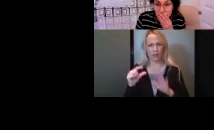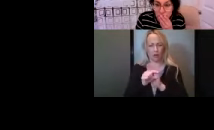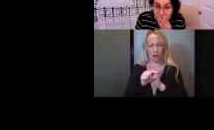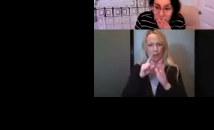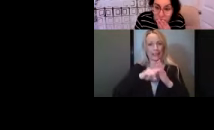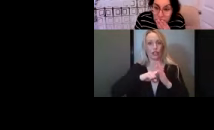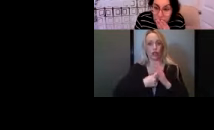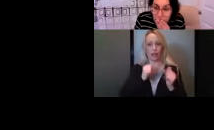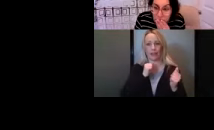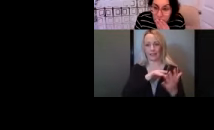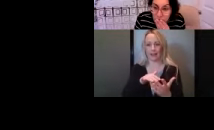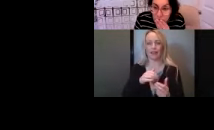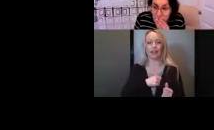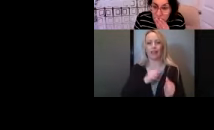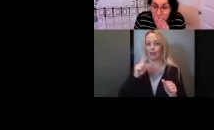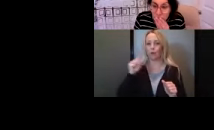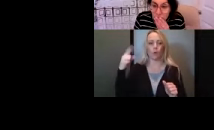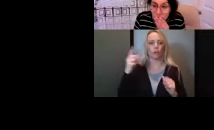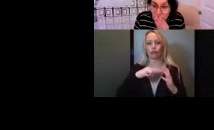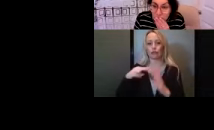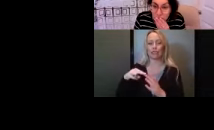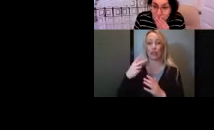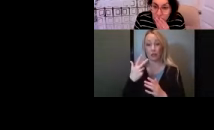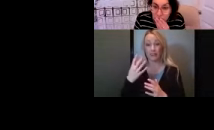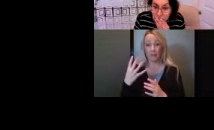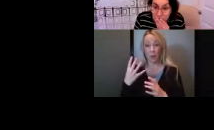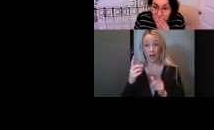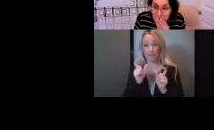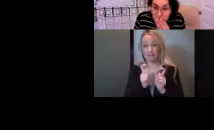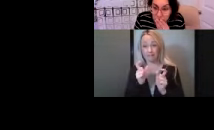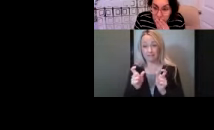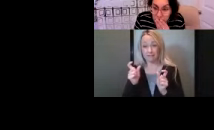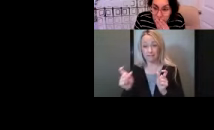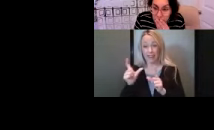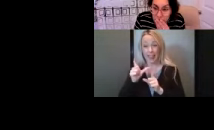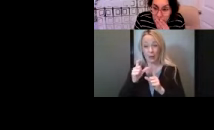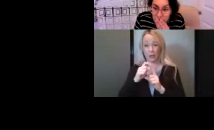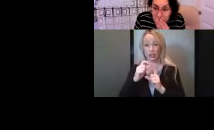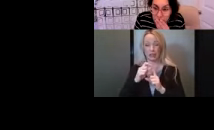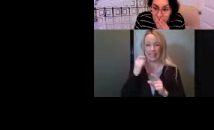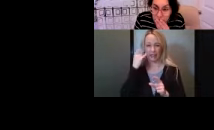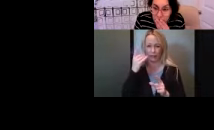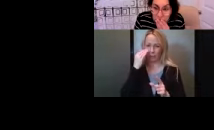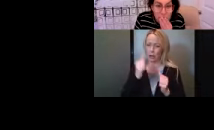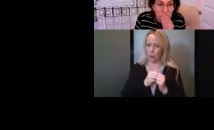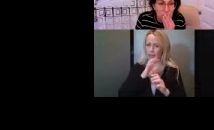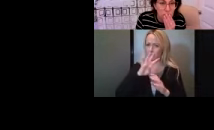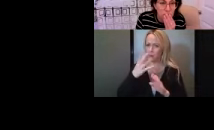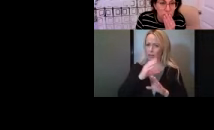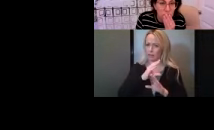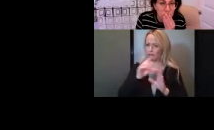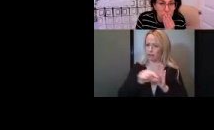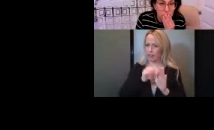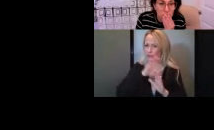study and could only read 3- and 4-letter words. For any of you that are familiar with the typical 4th grade curriculum, you're being asked to